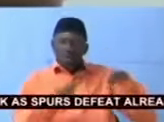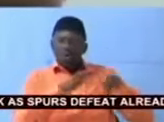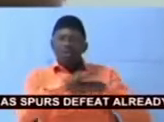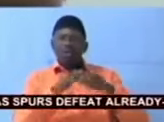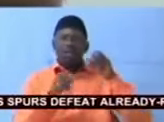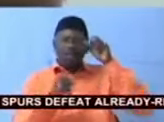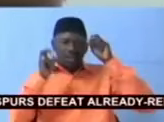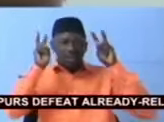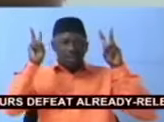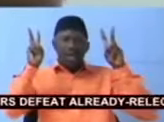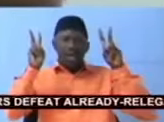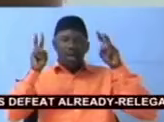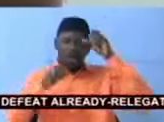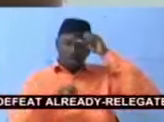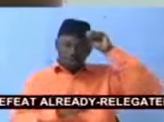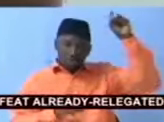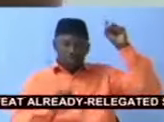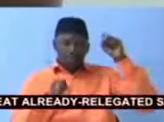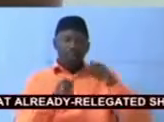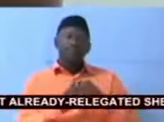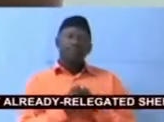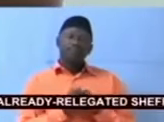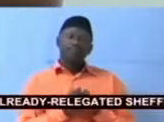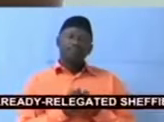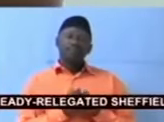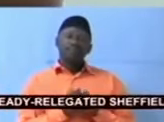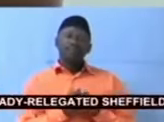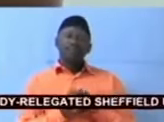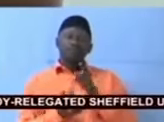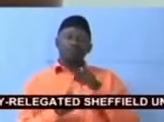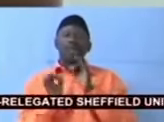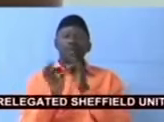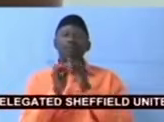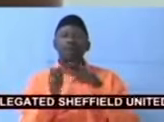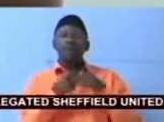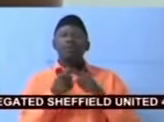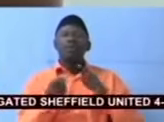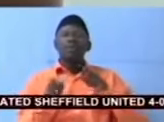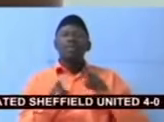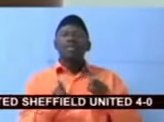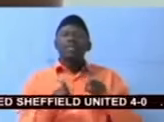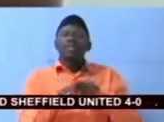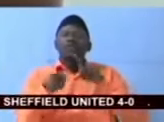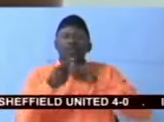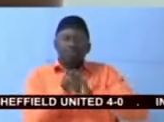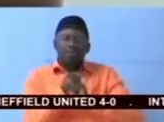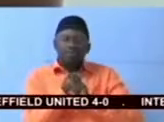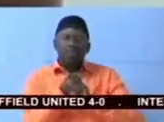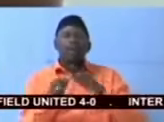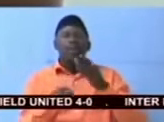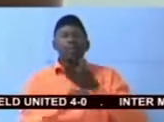You shall tell the commission about the relationship that existed between the bench, meaning the magistrates, and the